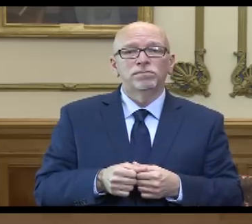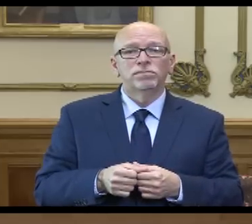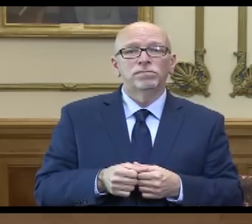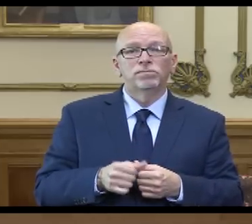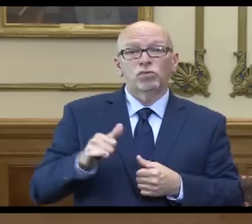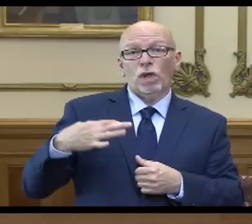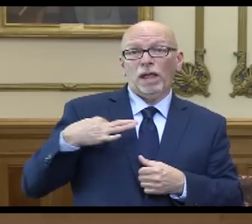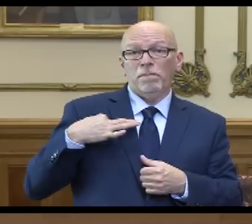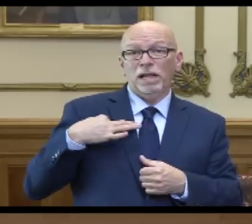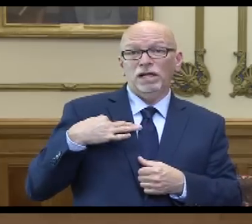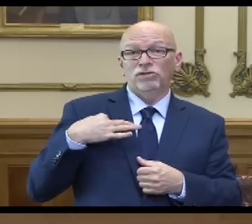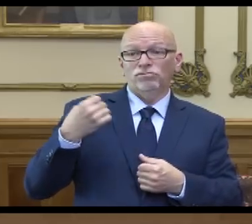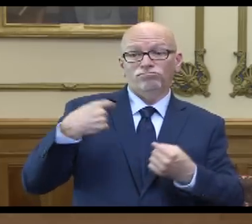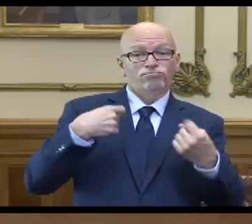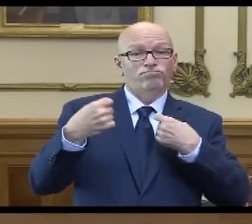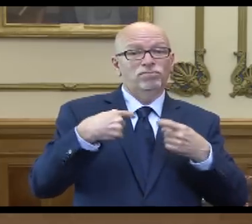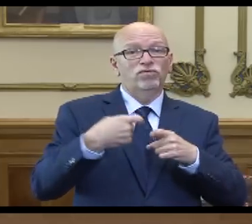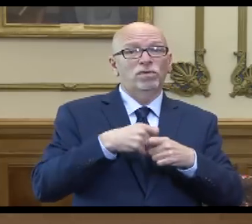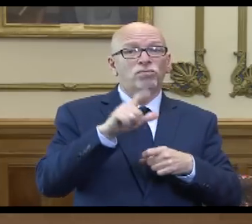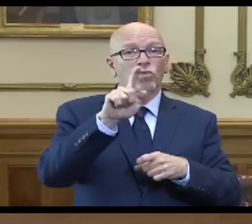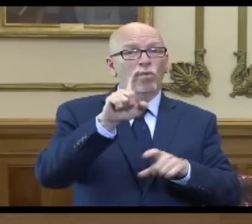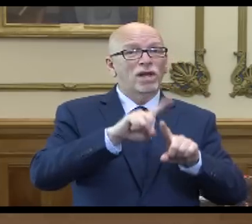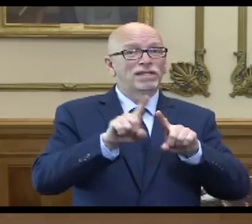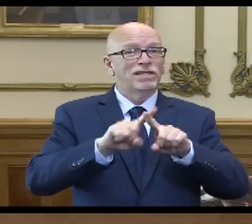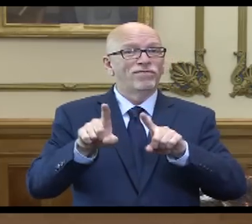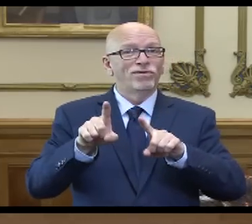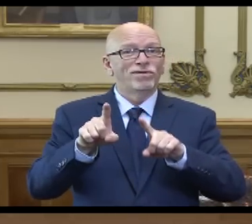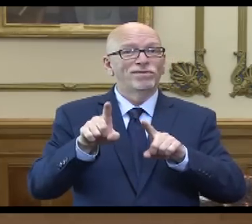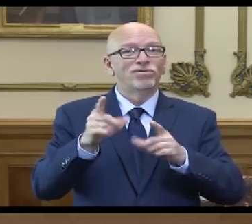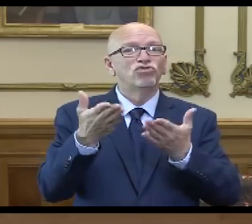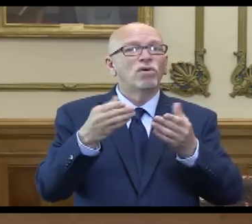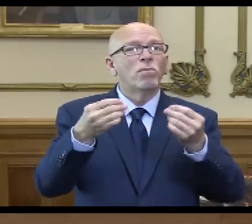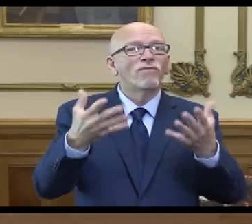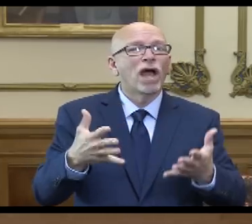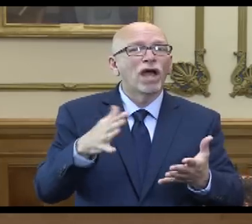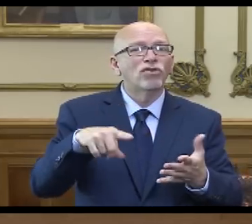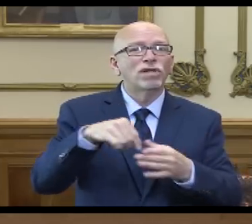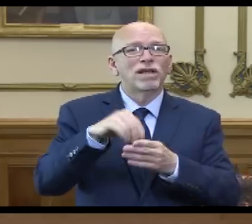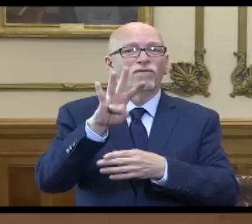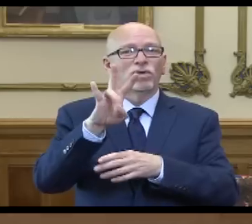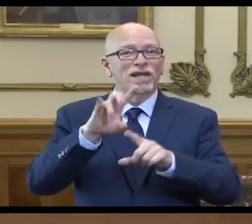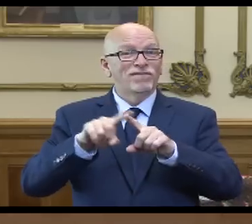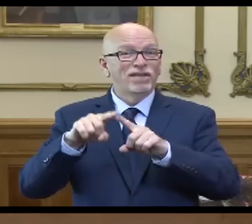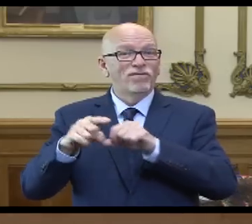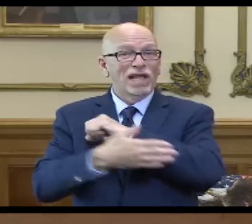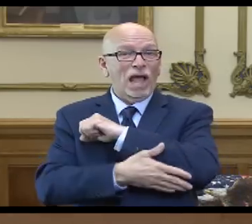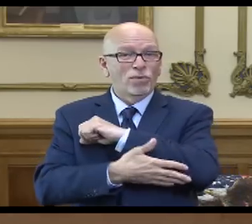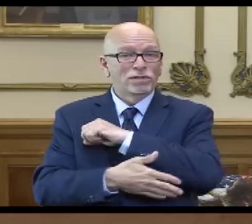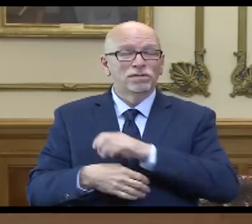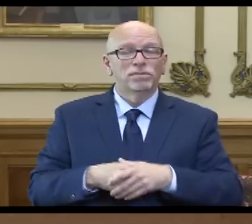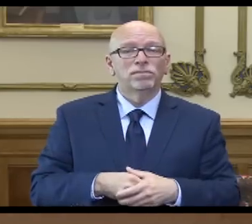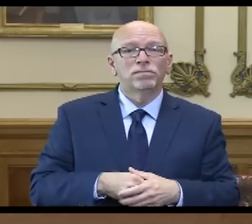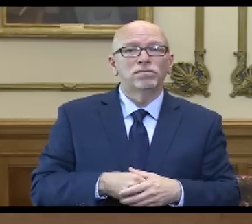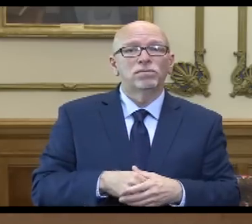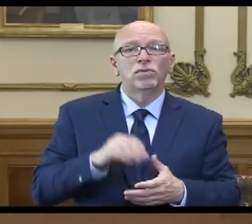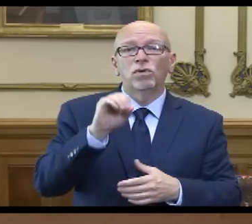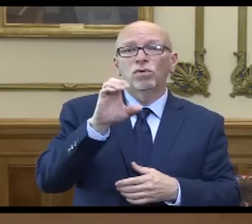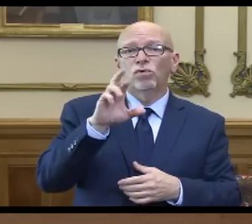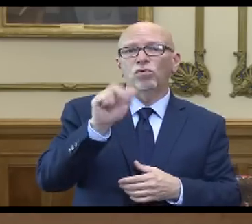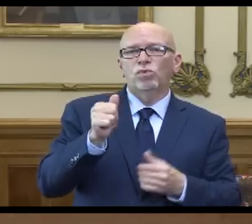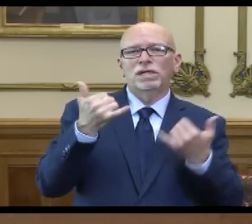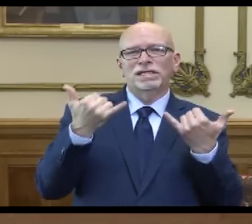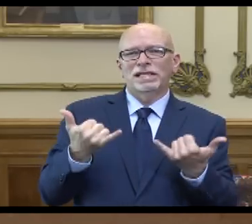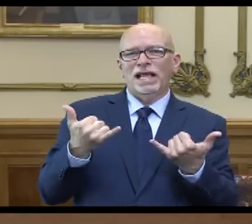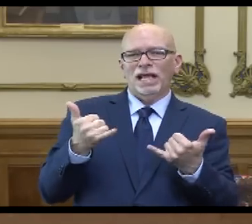The applications come from 21 different service providers in 47 counties. OKRA is